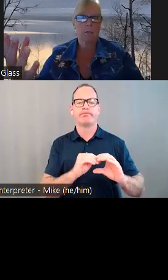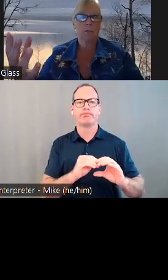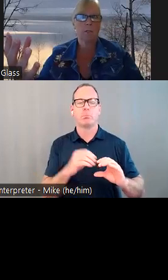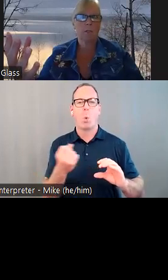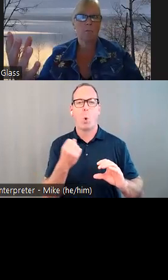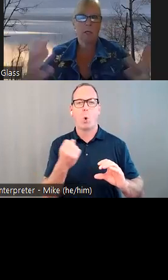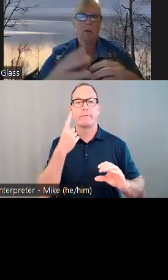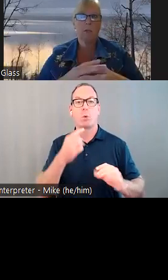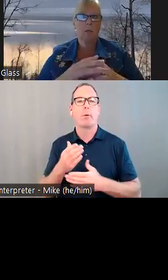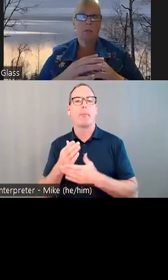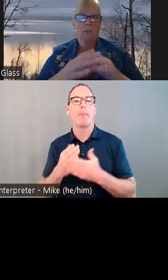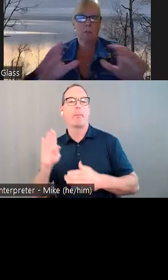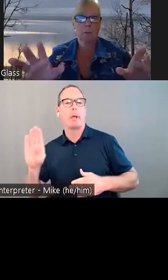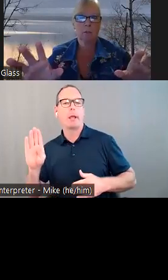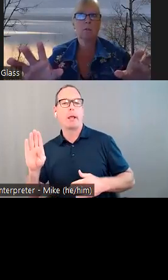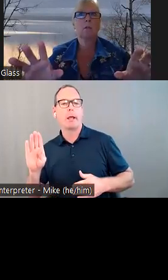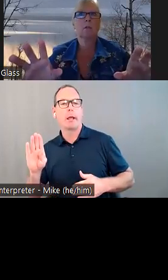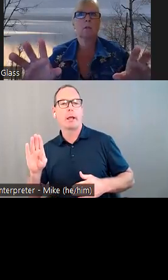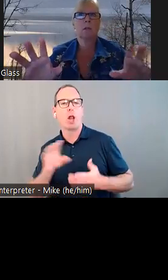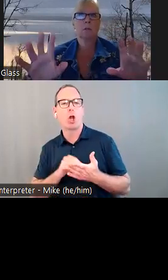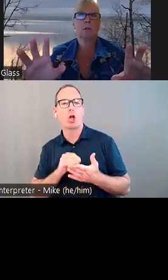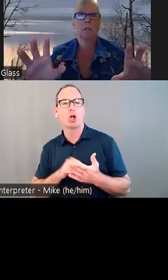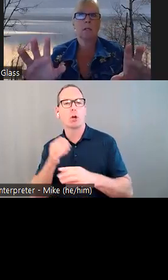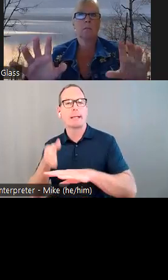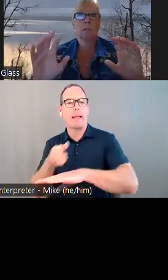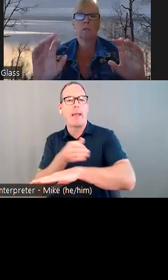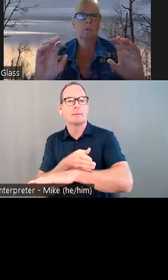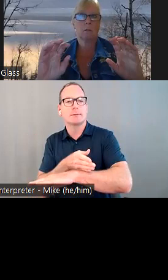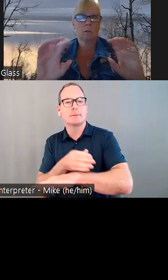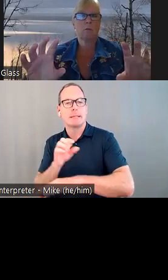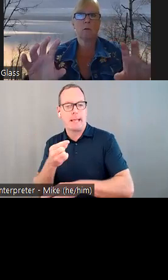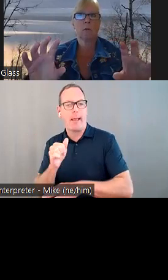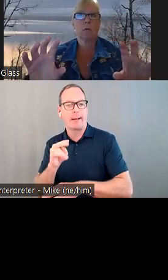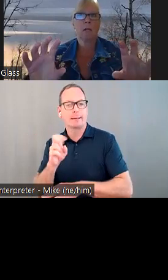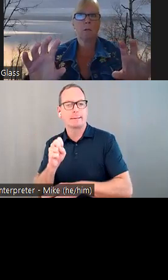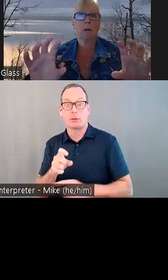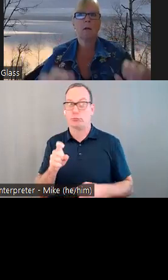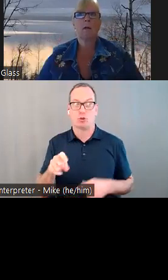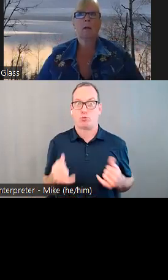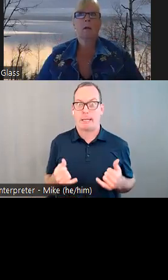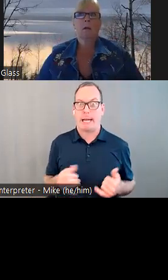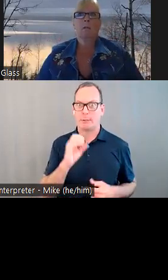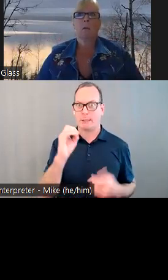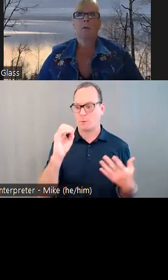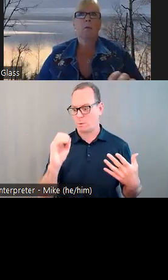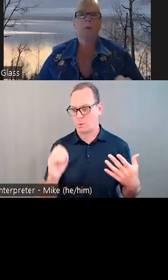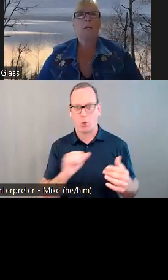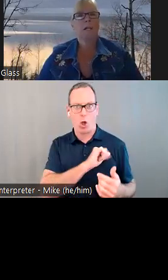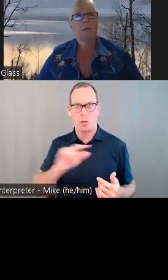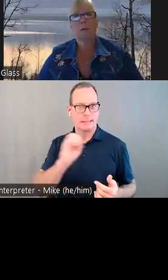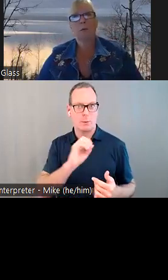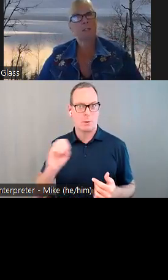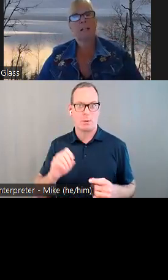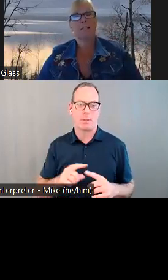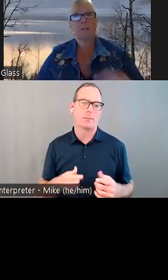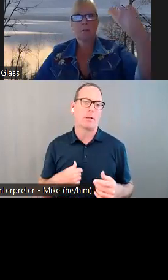comes to fruition. Right now, we should all have zeros under learner gains because they're not recorded anywhere. But it wasn't worth taking up